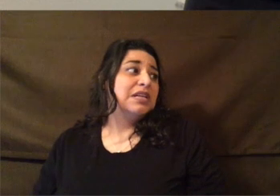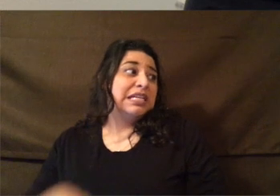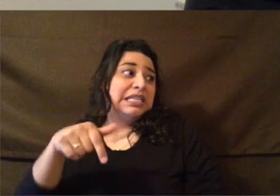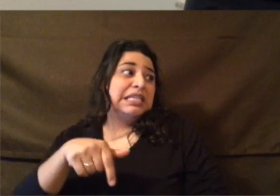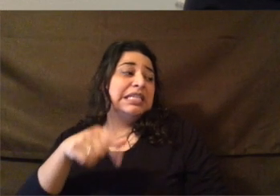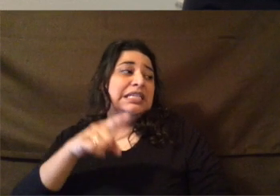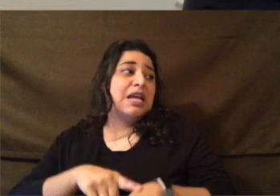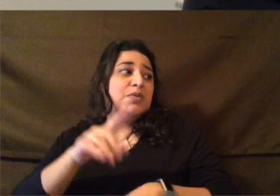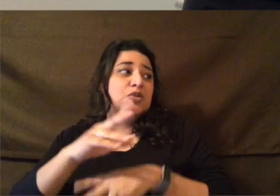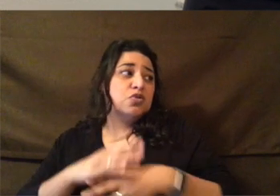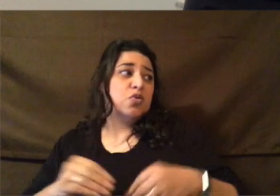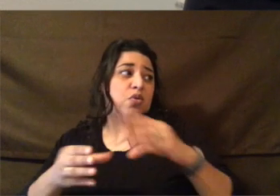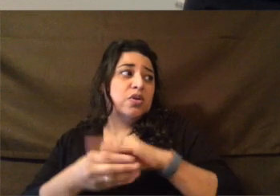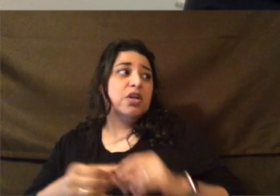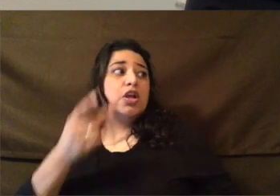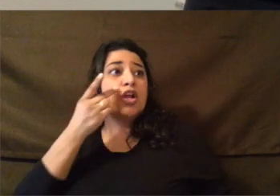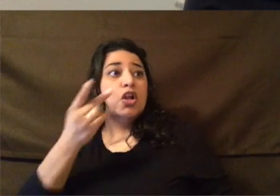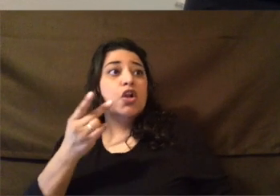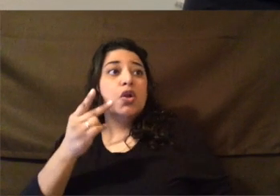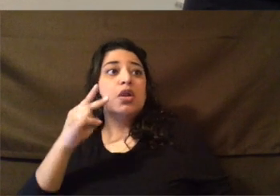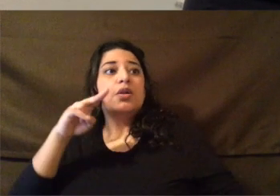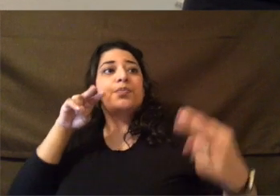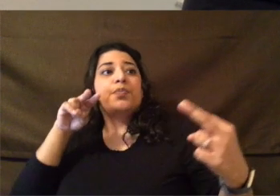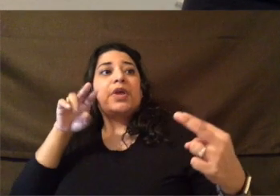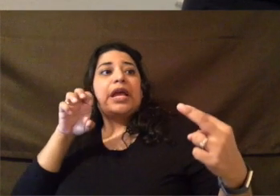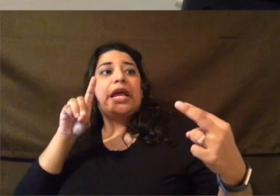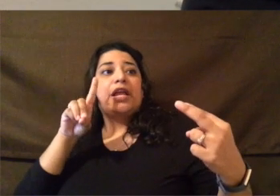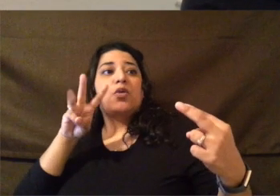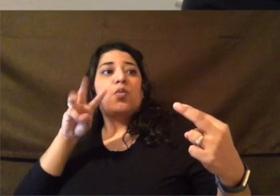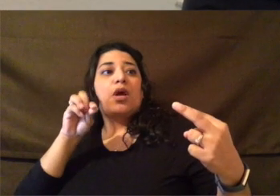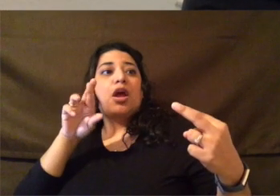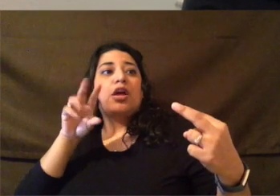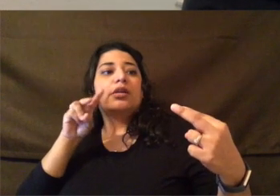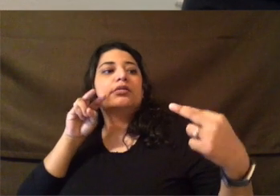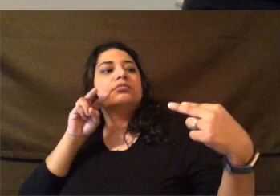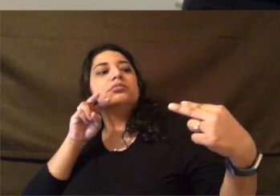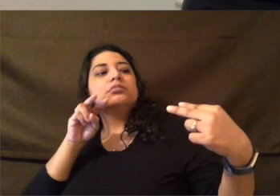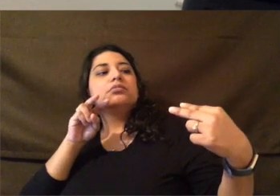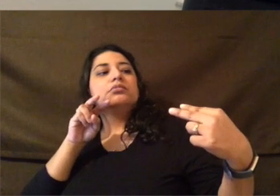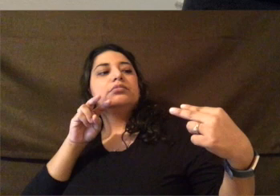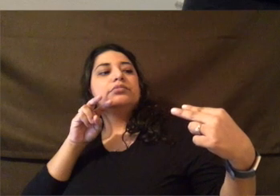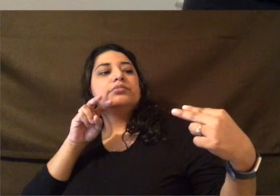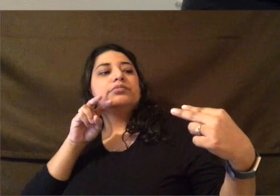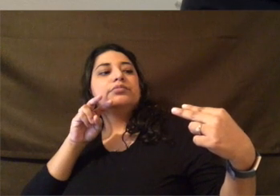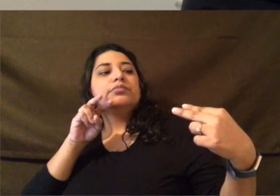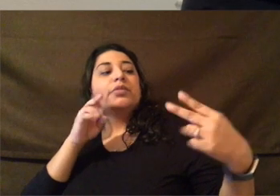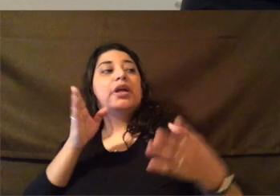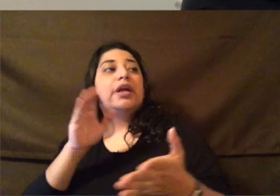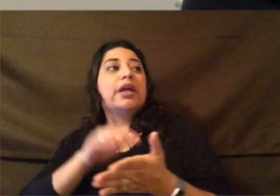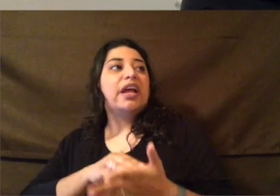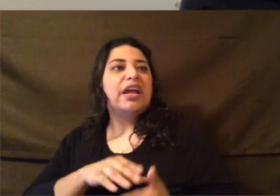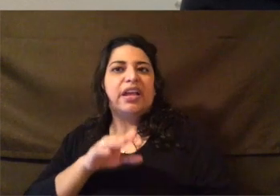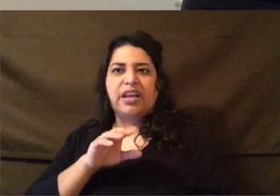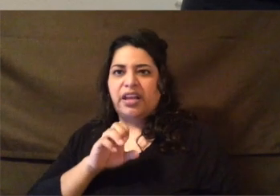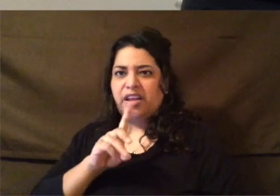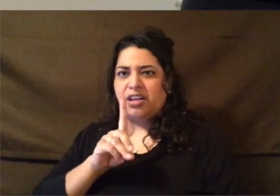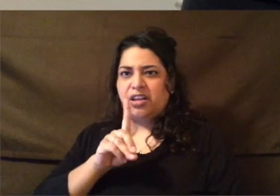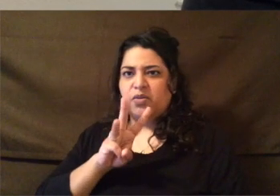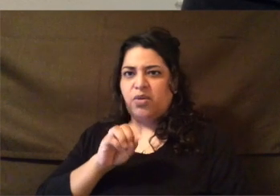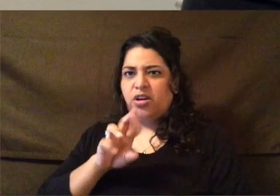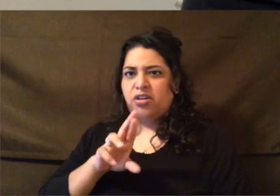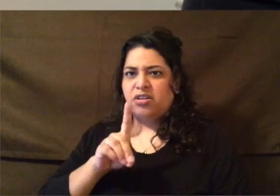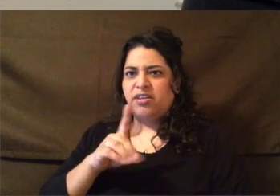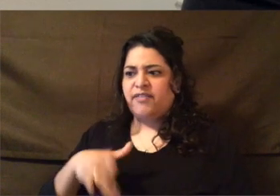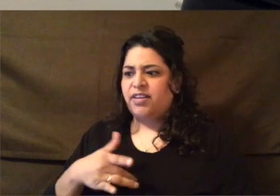point in her story, Pellegrina stopped and looked right at Edward. She stared deep into his painted-on eyes, and again, Edward felt